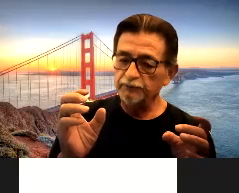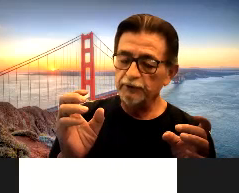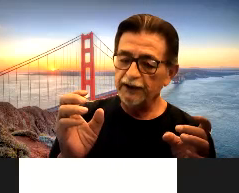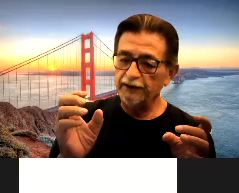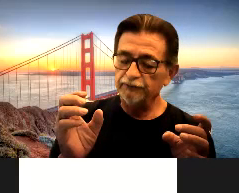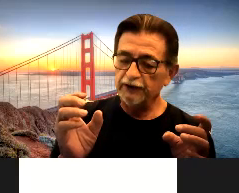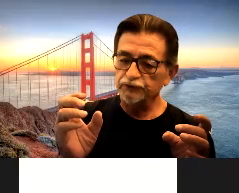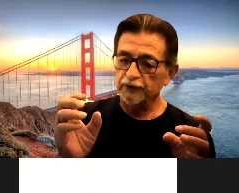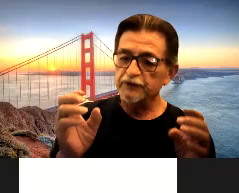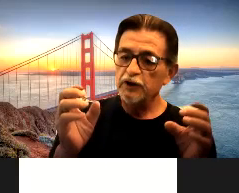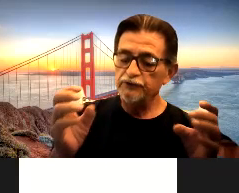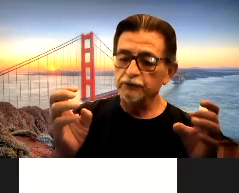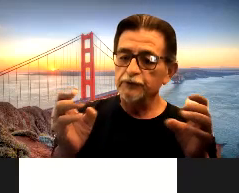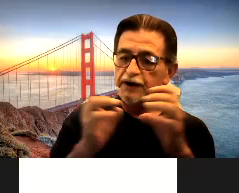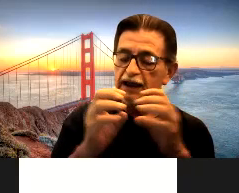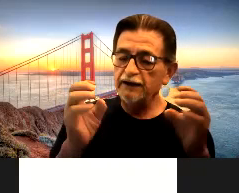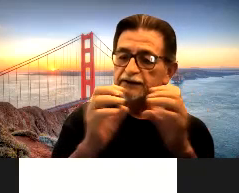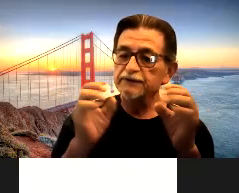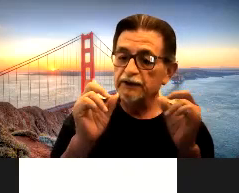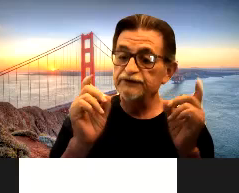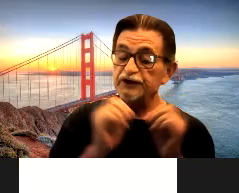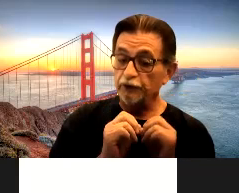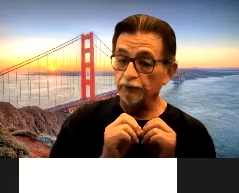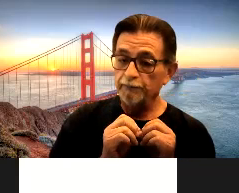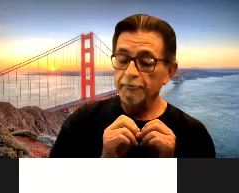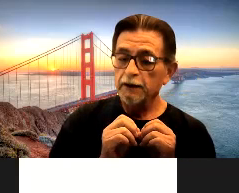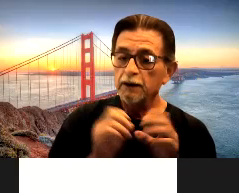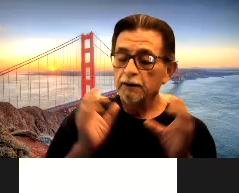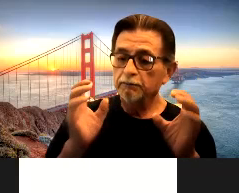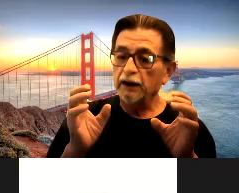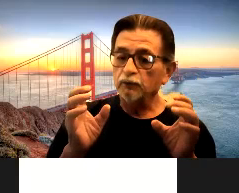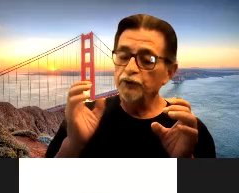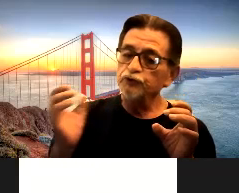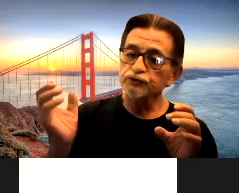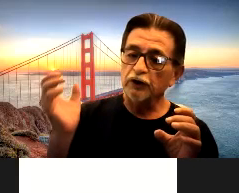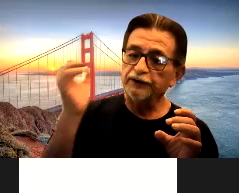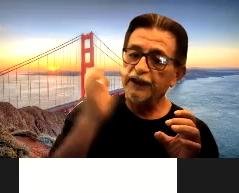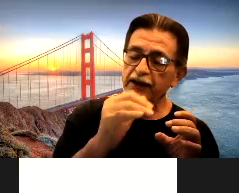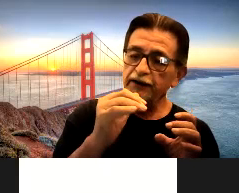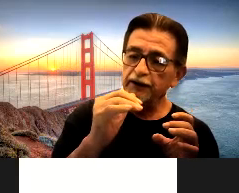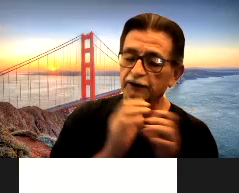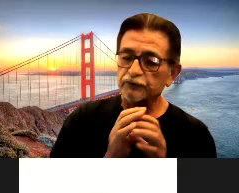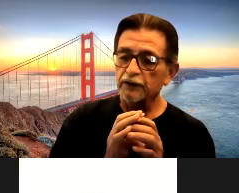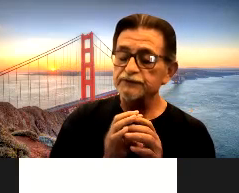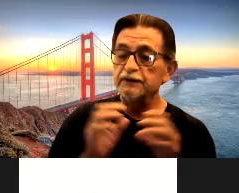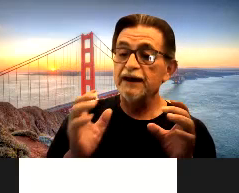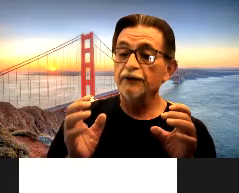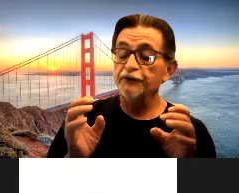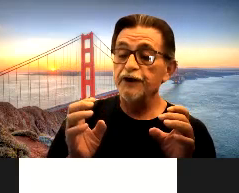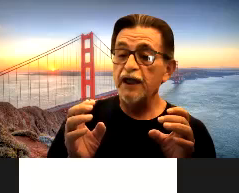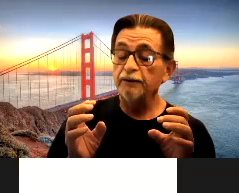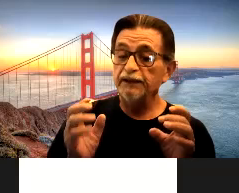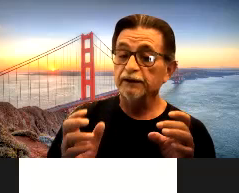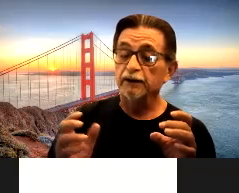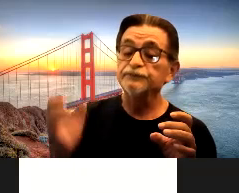same number of negative electrons. So their net is 0. But when you start gaining electrons, now